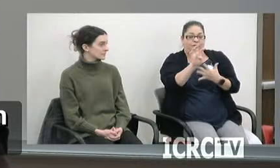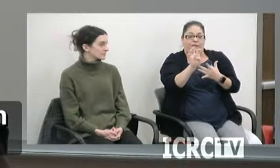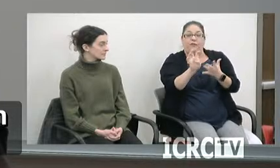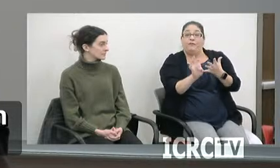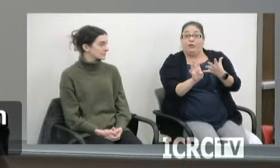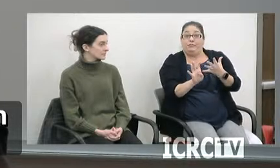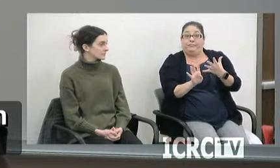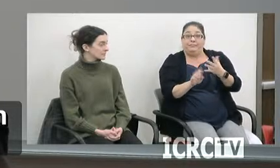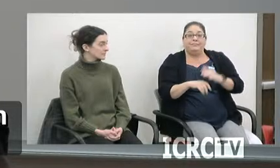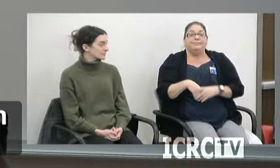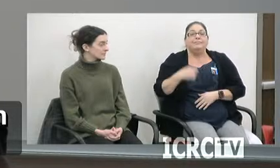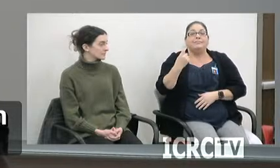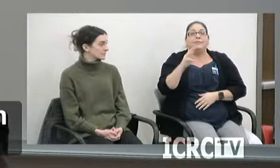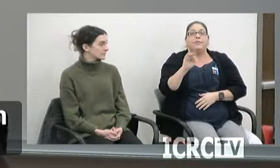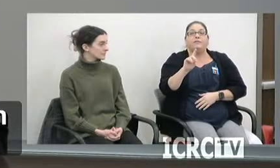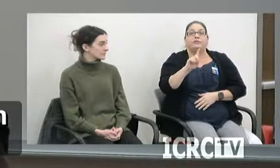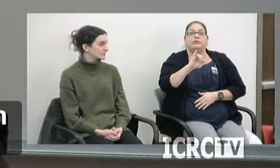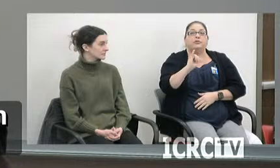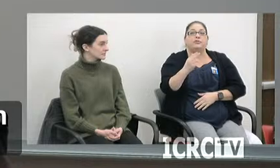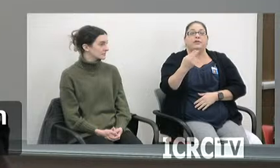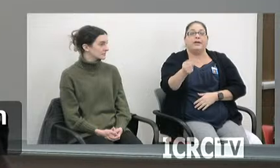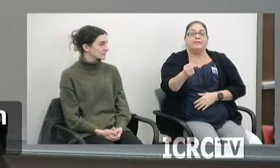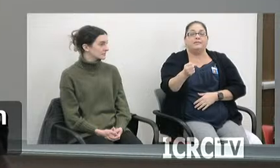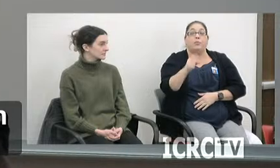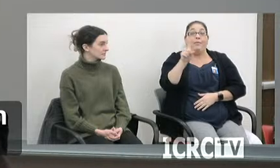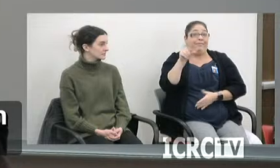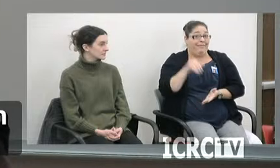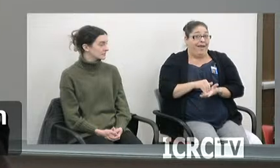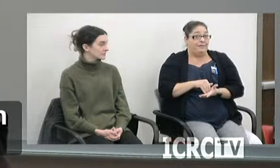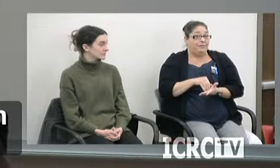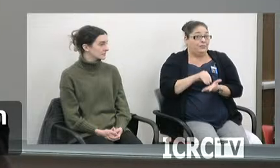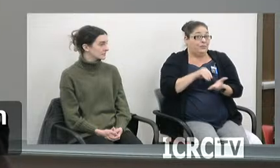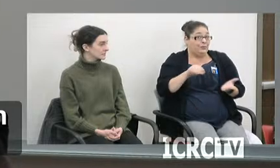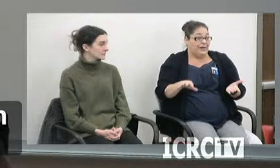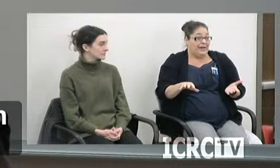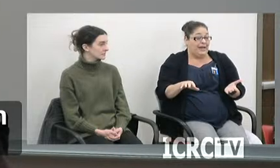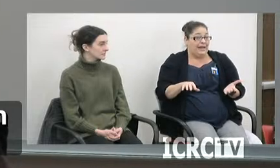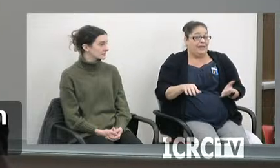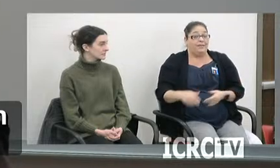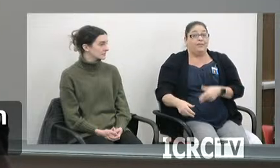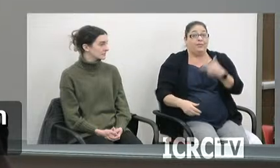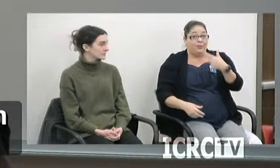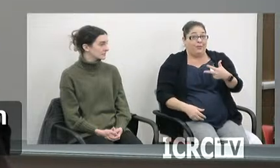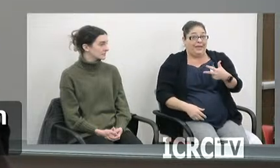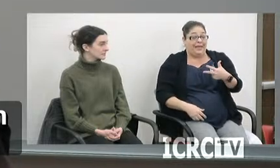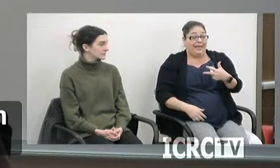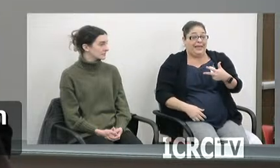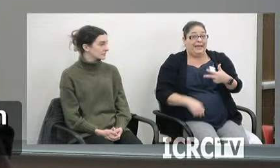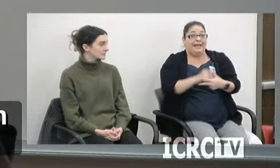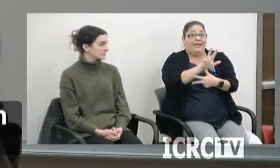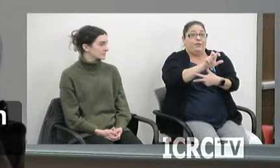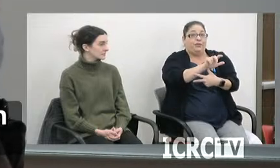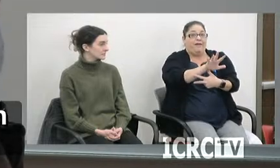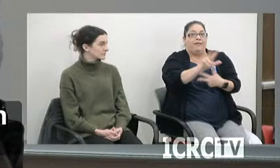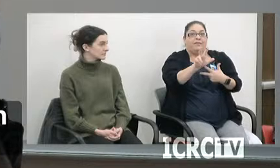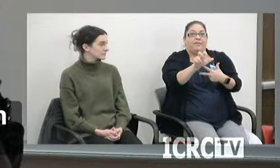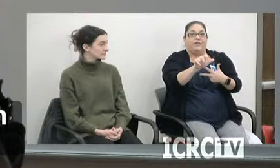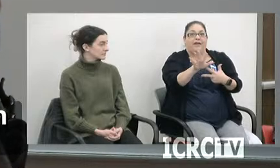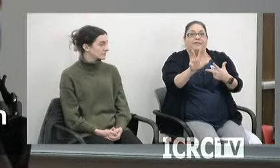admin. Milford Junior High, 1,000 students, 3 admins, 335 students.